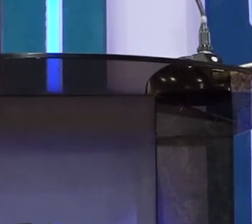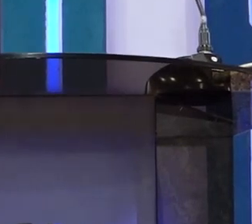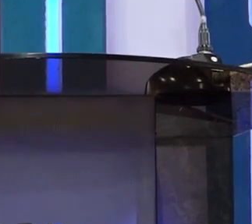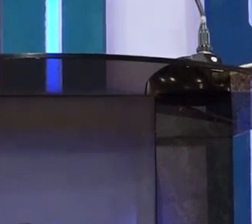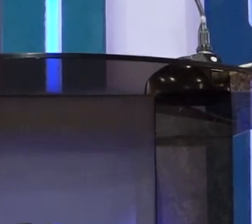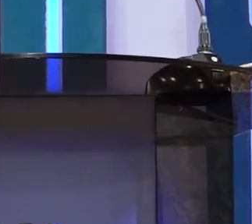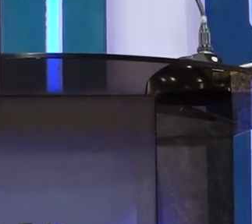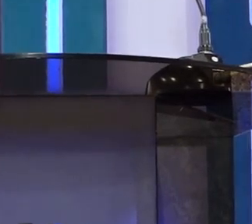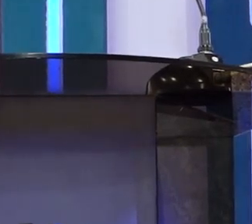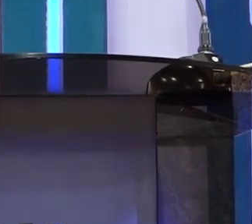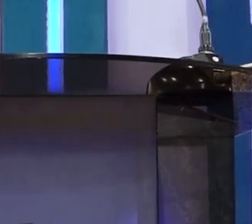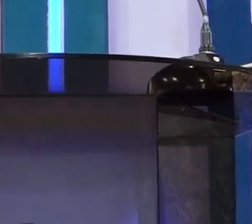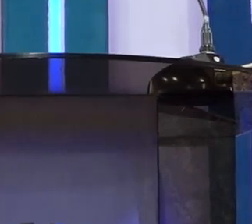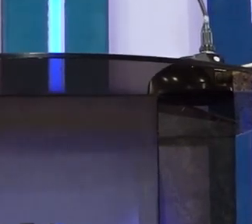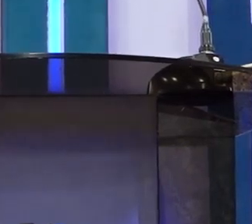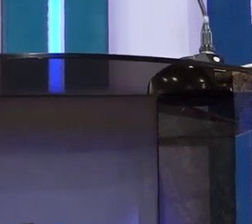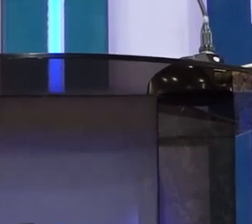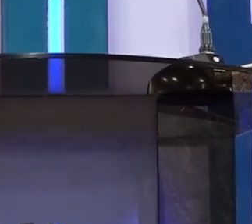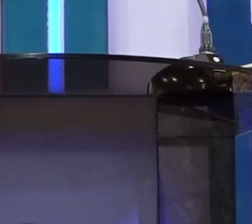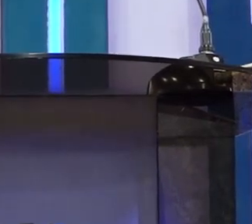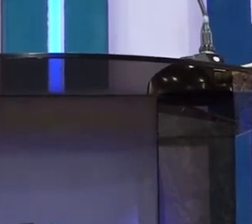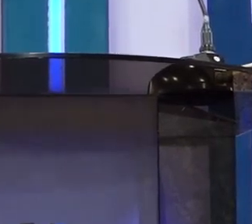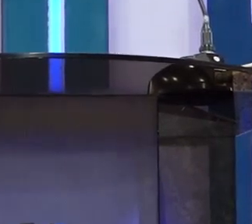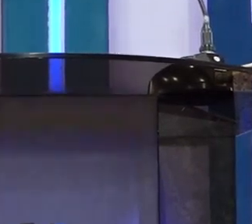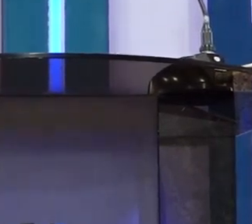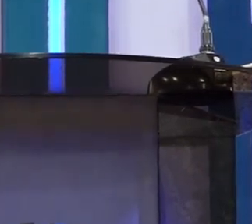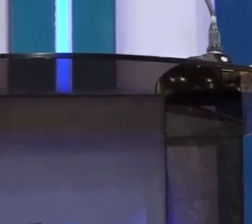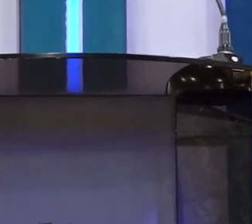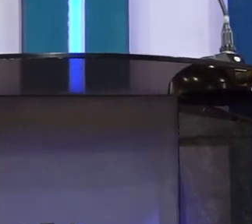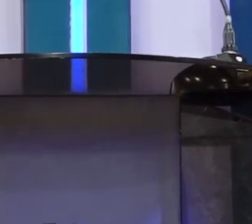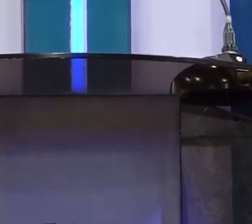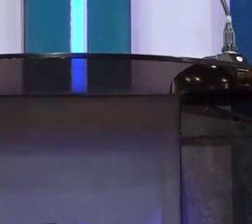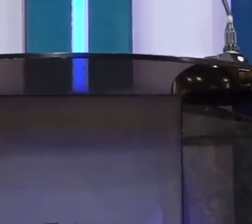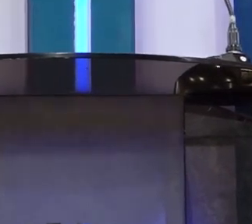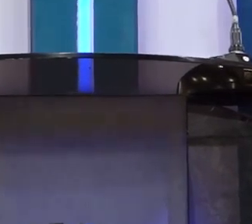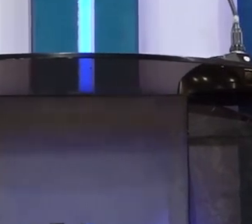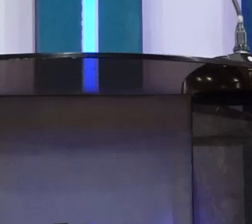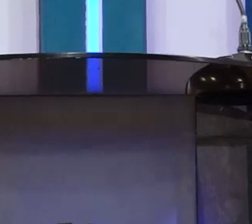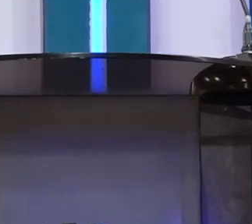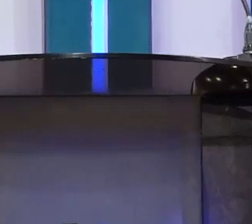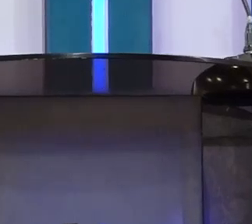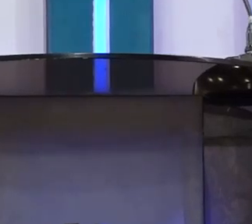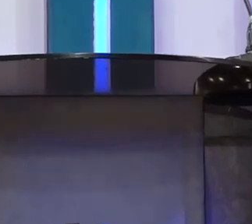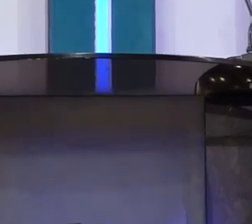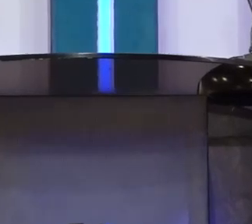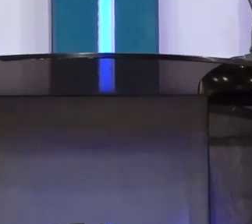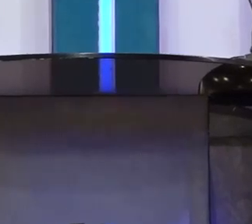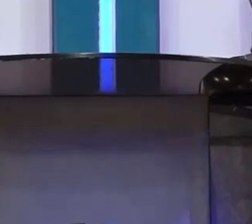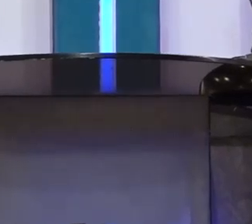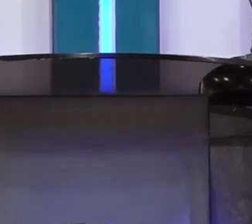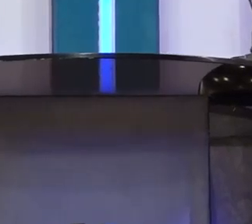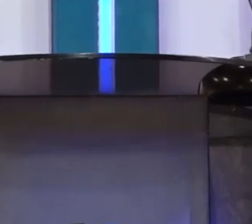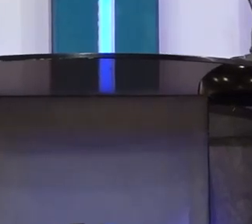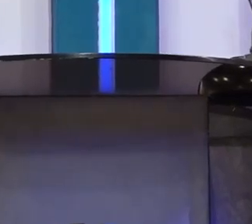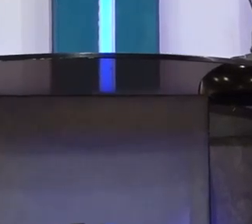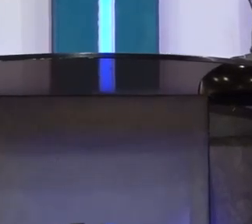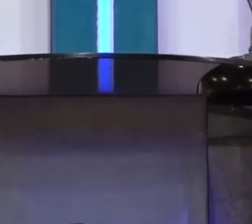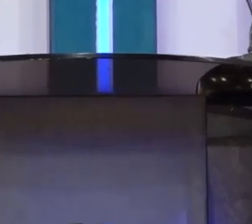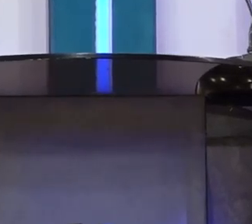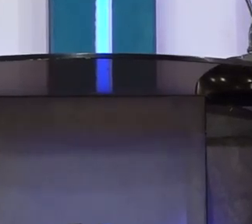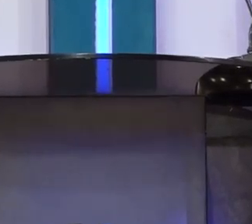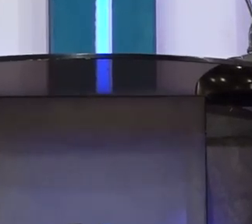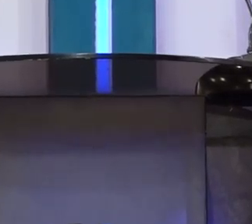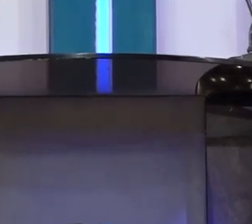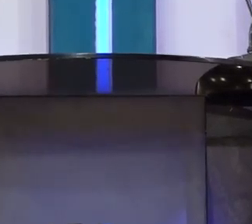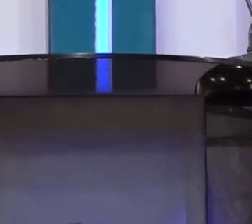is it true? Amen. Amen. Ndio kweli kabisa ambayo umesikia hapo dhamiri yako ikushuhudia hapo. Is this the truth